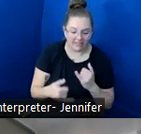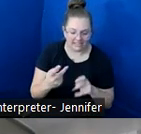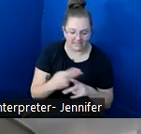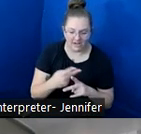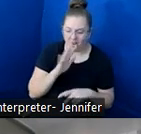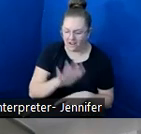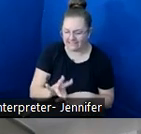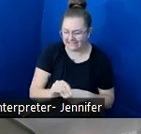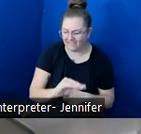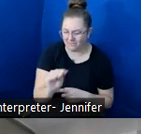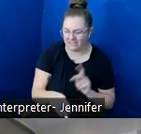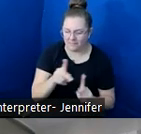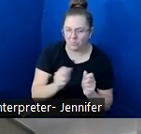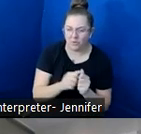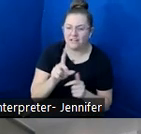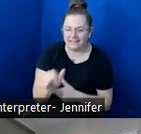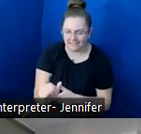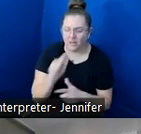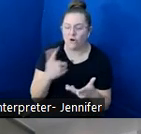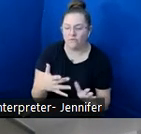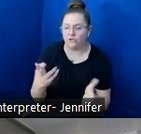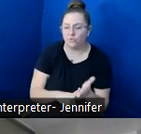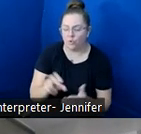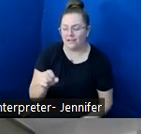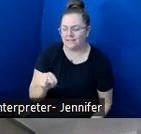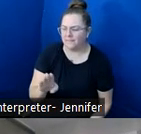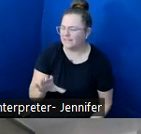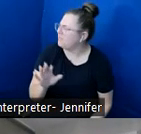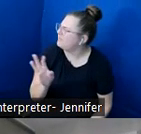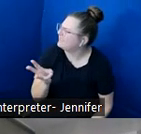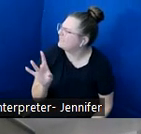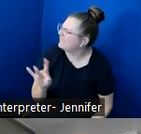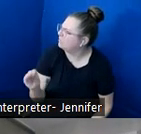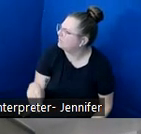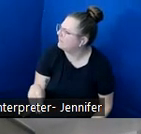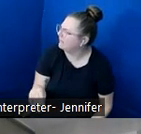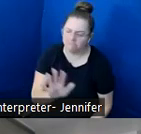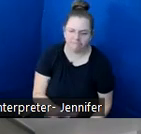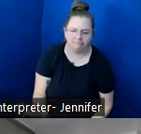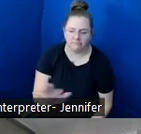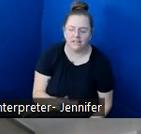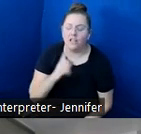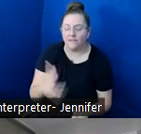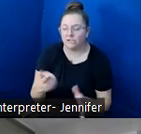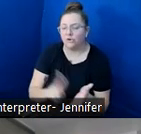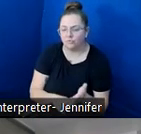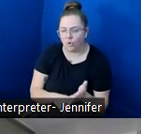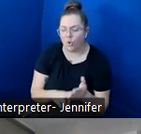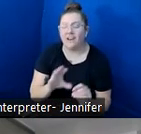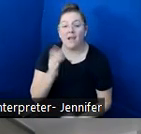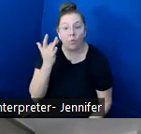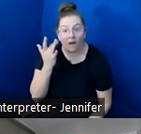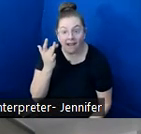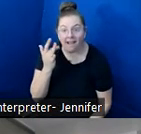of people with disabilities are enrolled in SNBC, or is it 68%? Are enrolled with it. And why? They go for